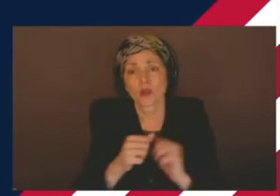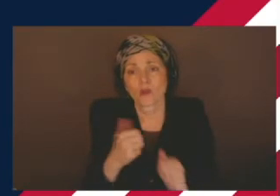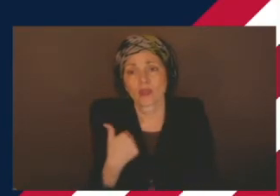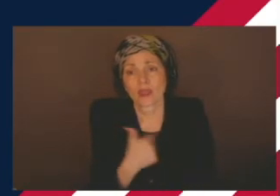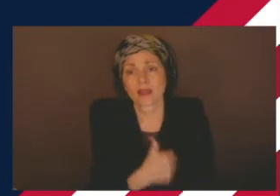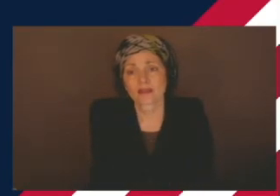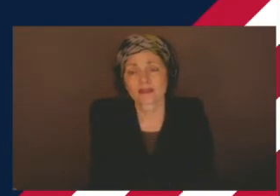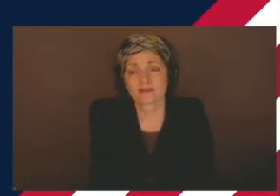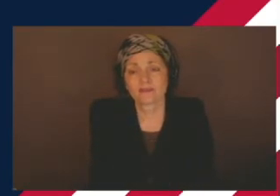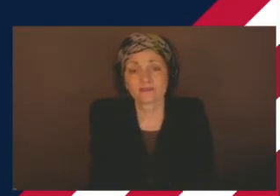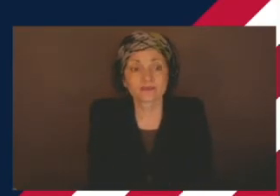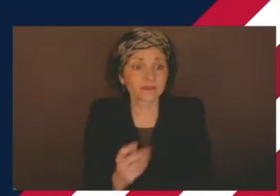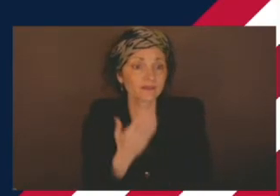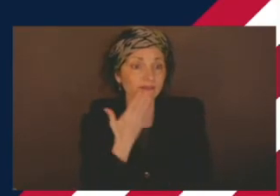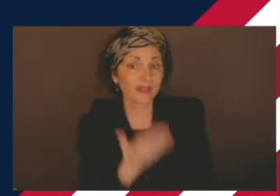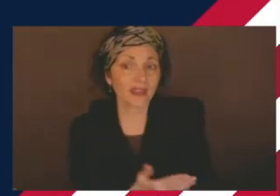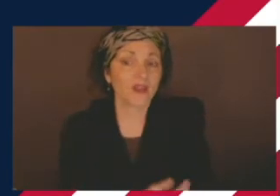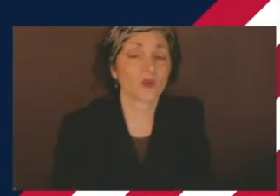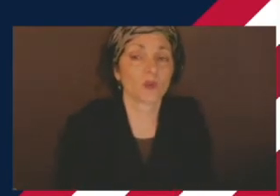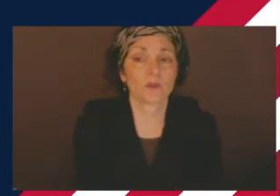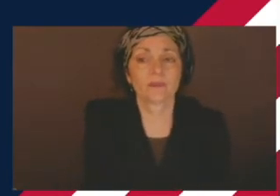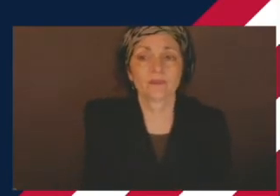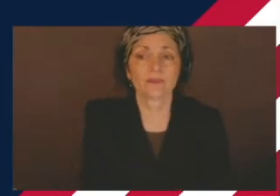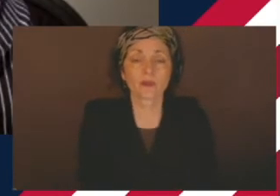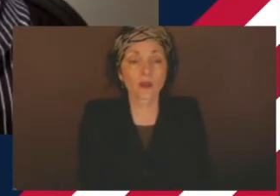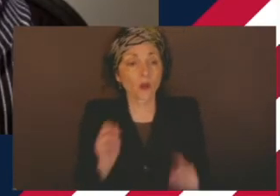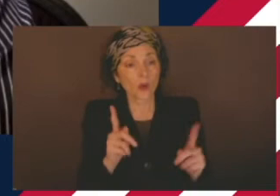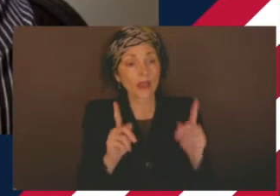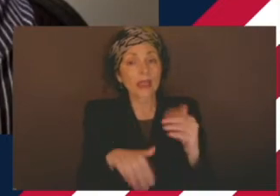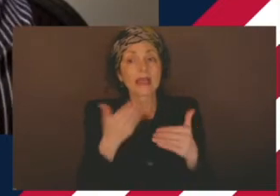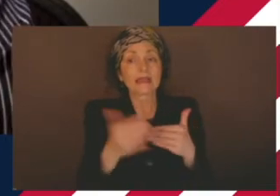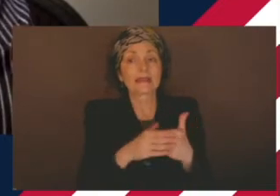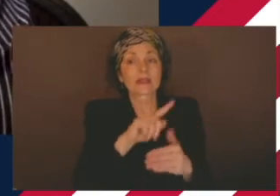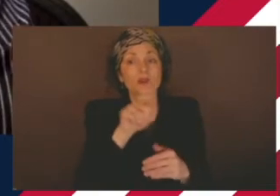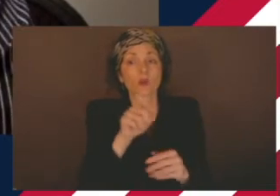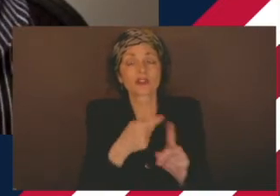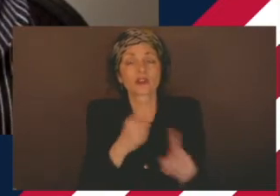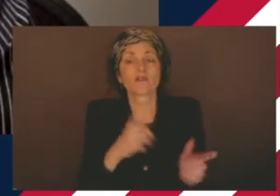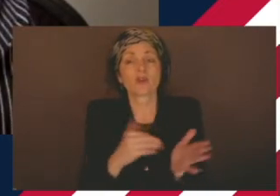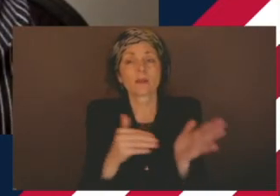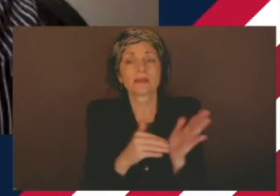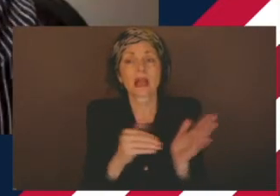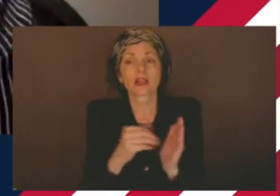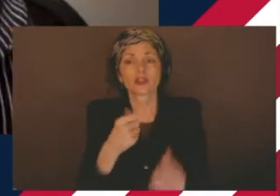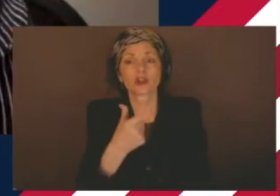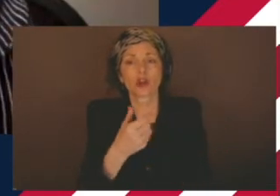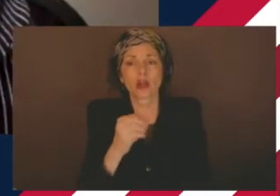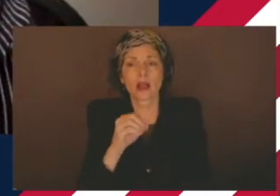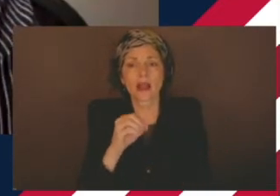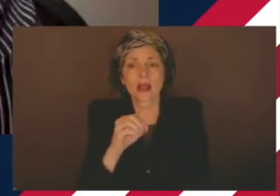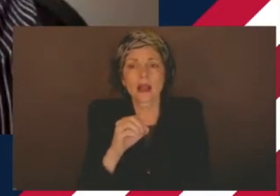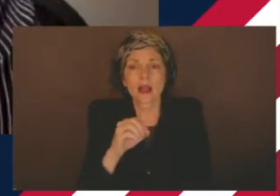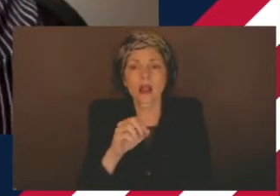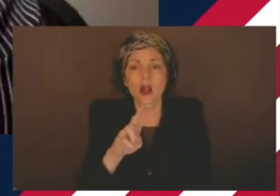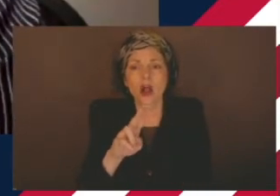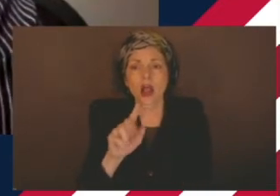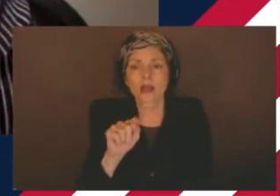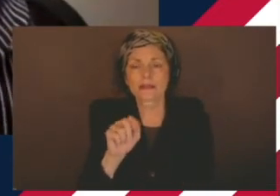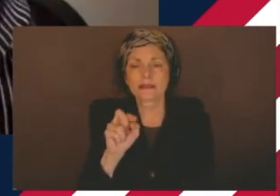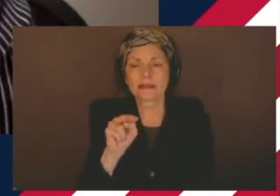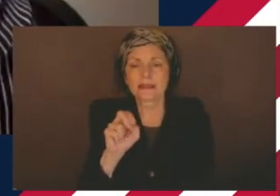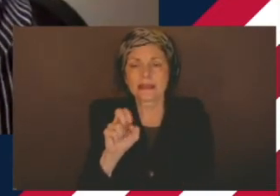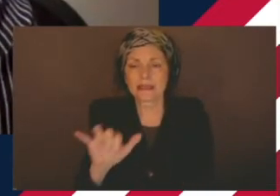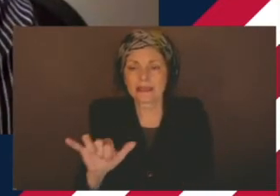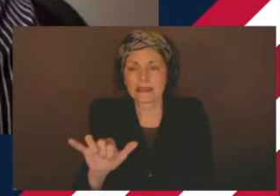you. Our next question is from Dr. Gottney. Thank you, Mayor. And thank you, Ms.